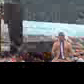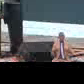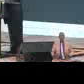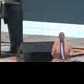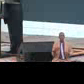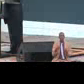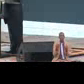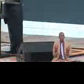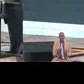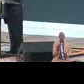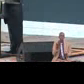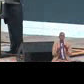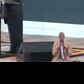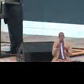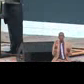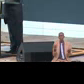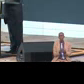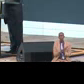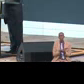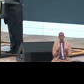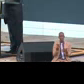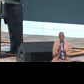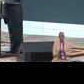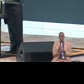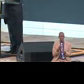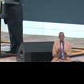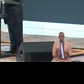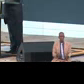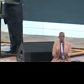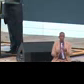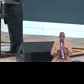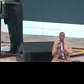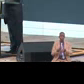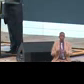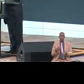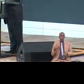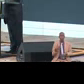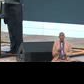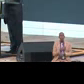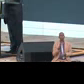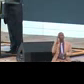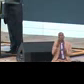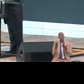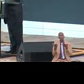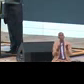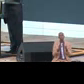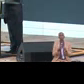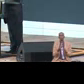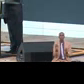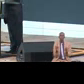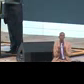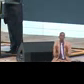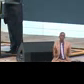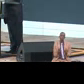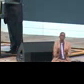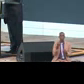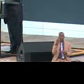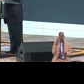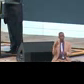sin may be destroyed, that henceforth we shall not serve sin. For he that